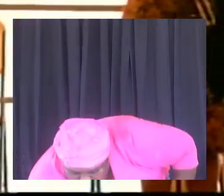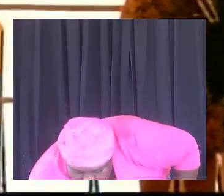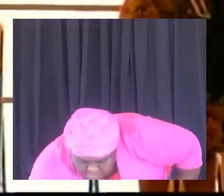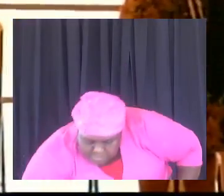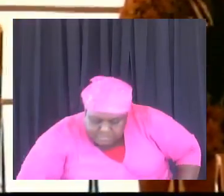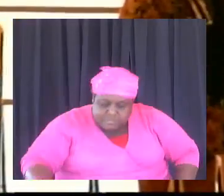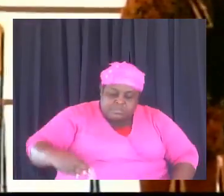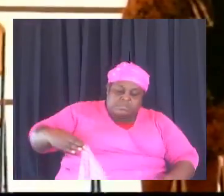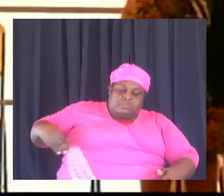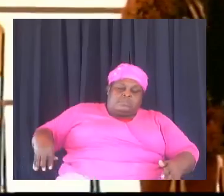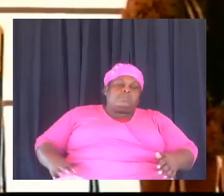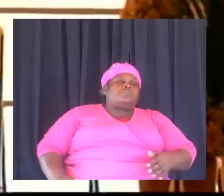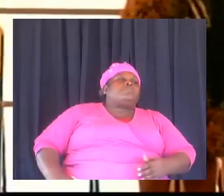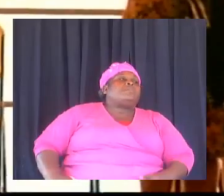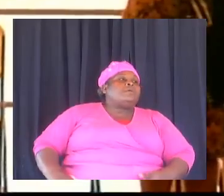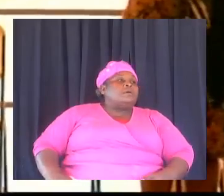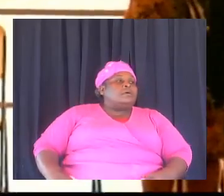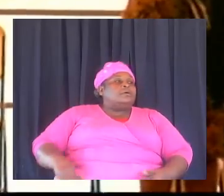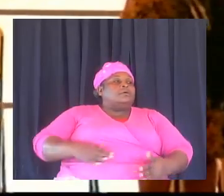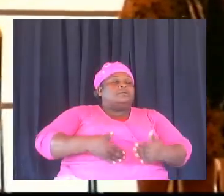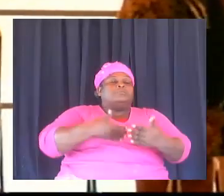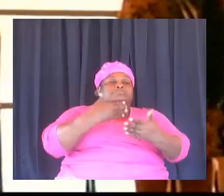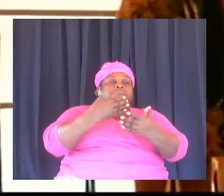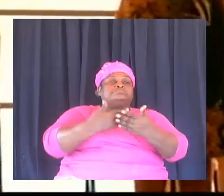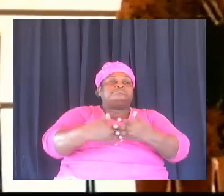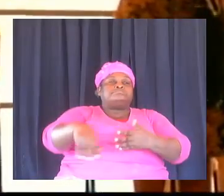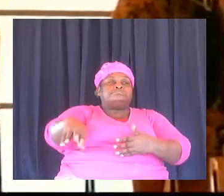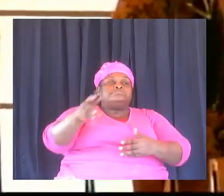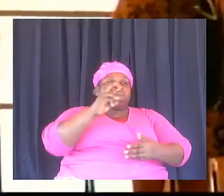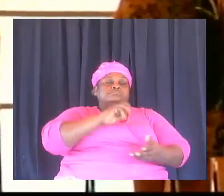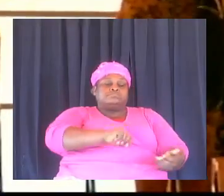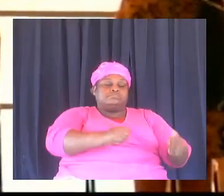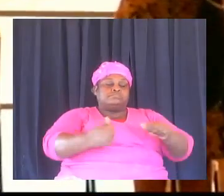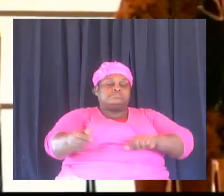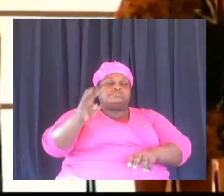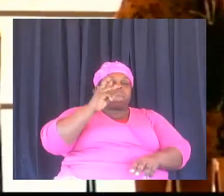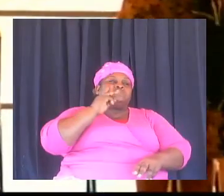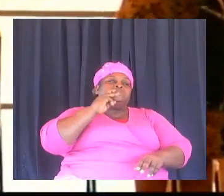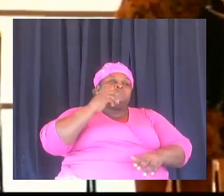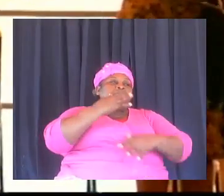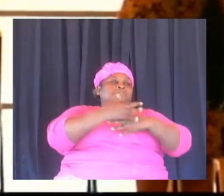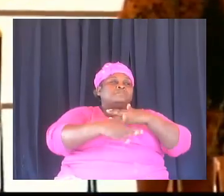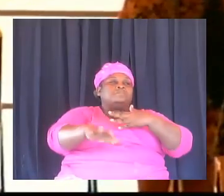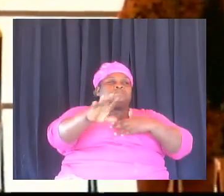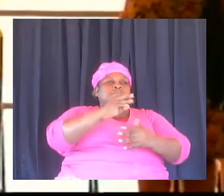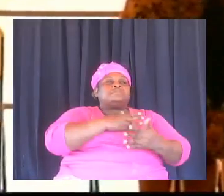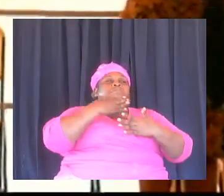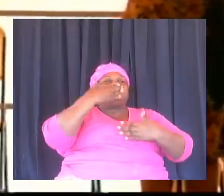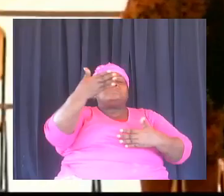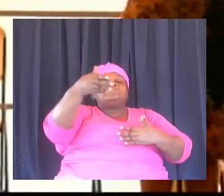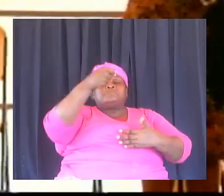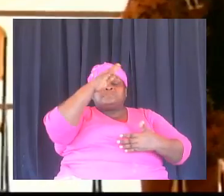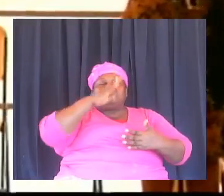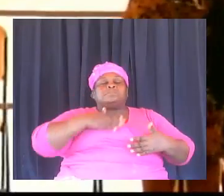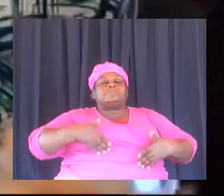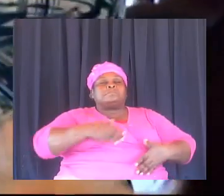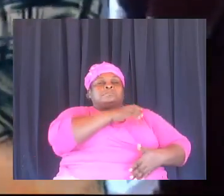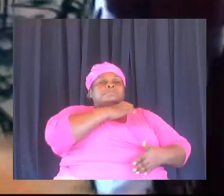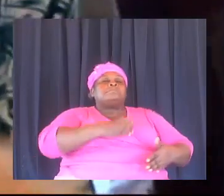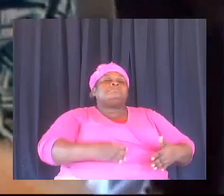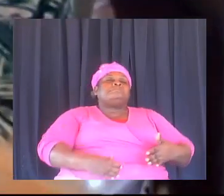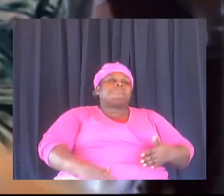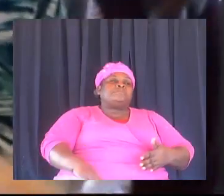Thank God I'm born again. I am born of the water, the spirit, and the blood. Thank God I'm